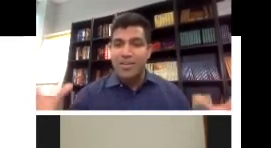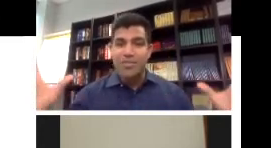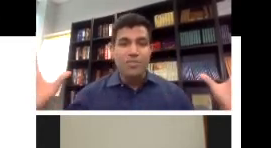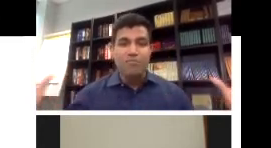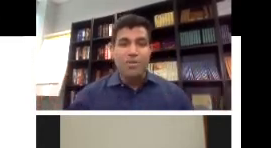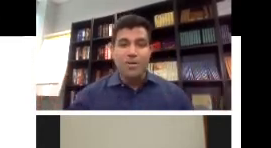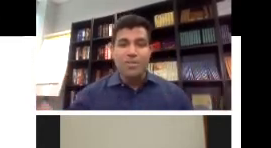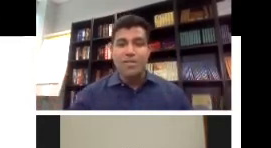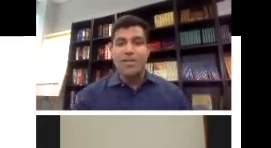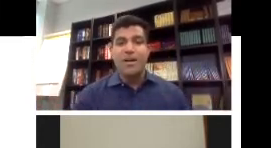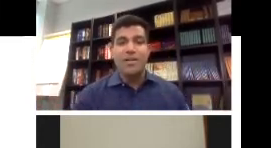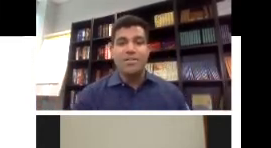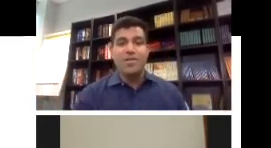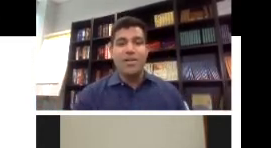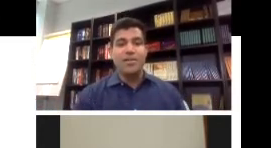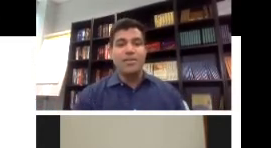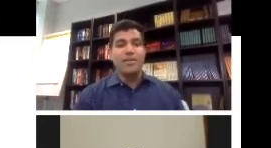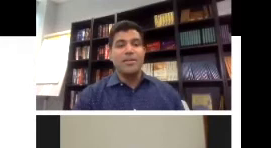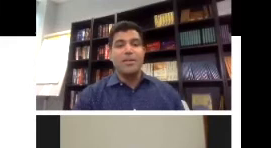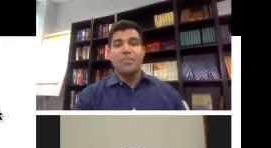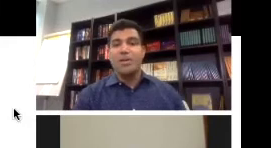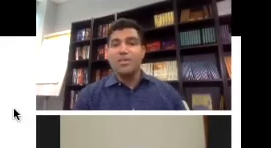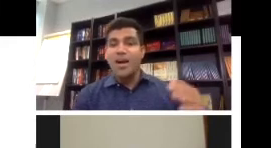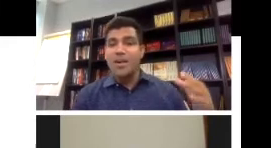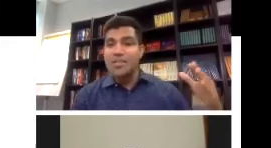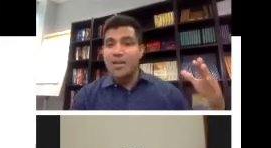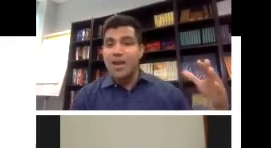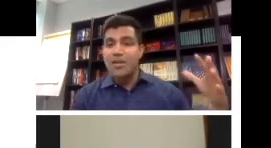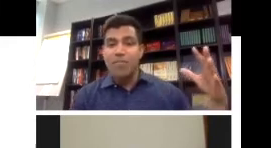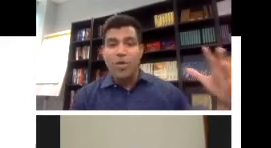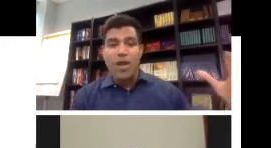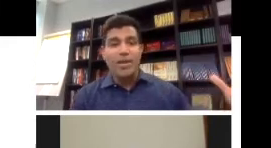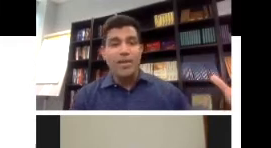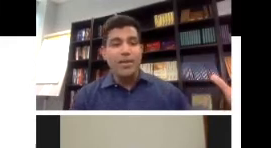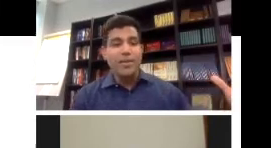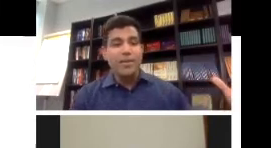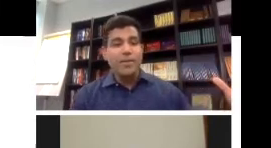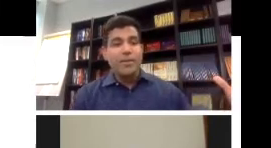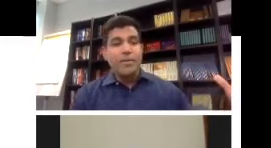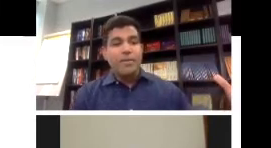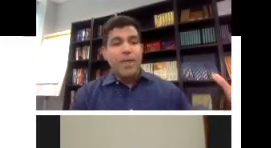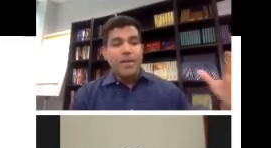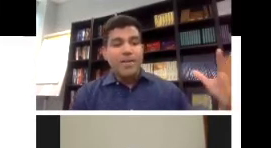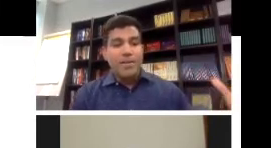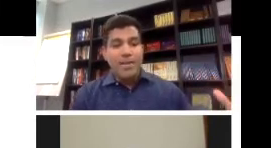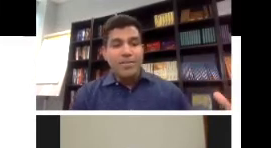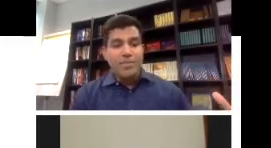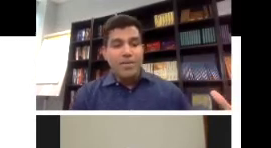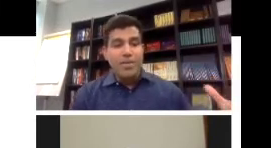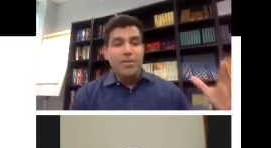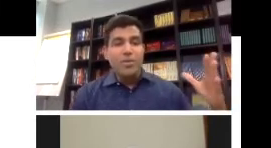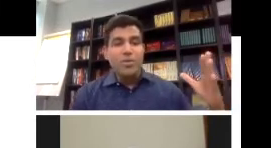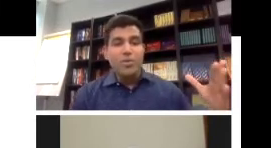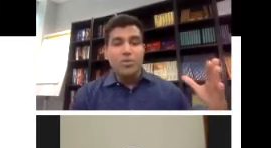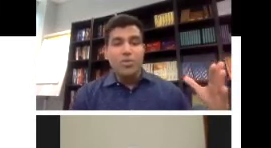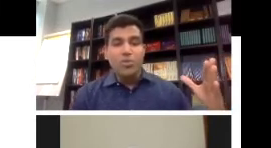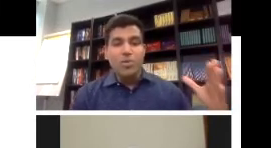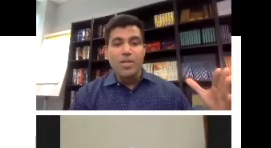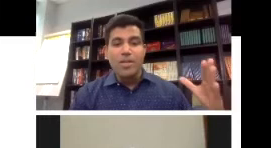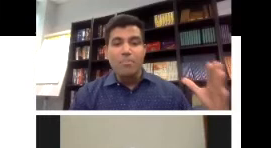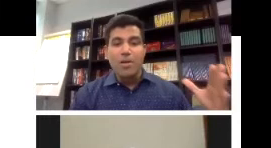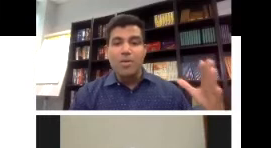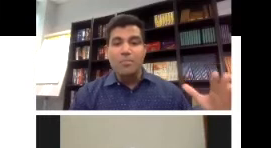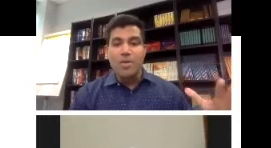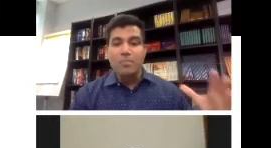and colors of birds that God has created, because God is a God of variety and creativity. They don't go to school